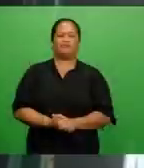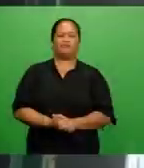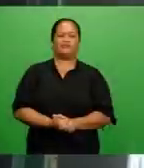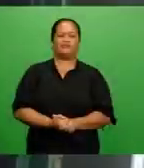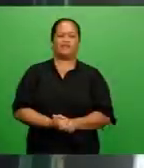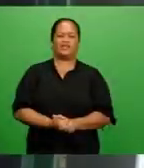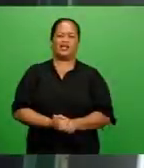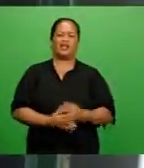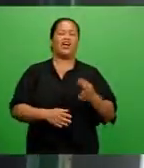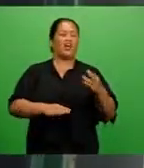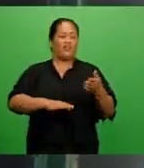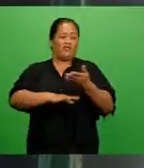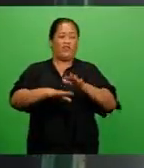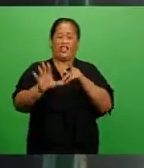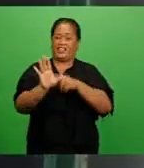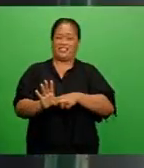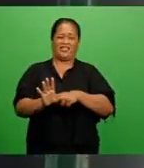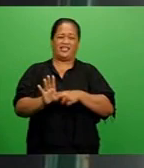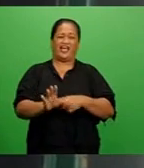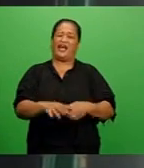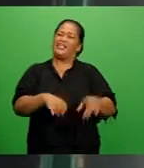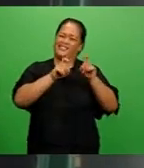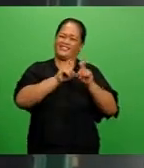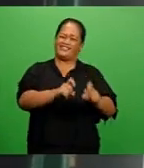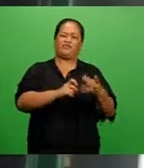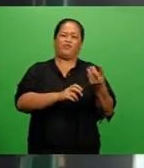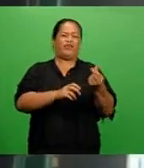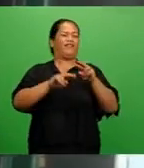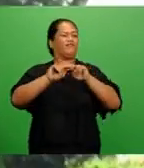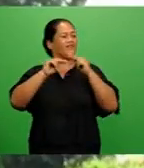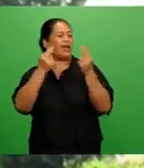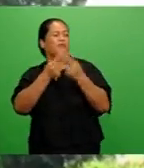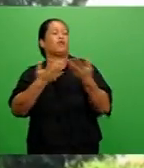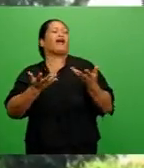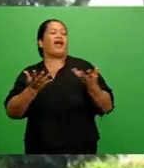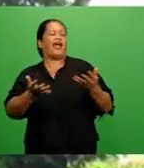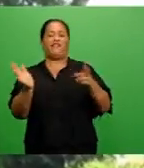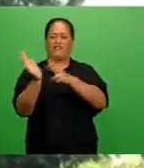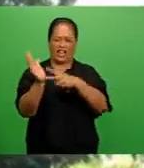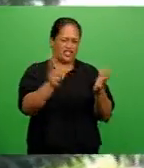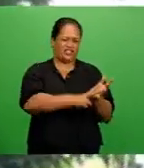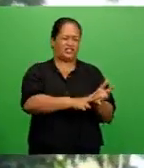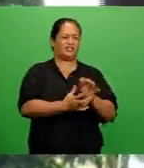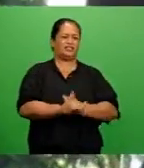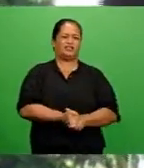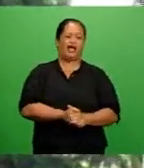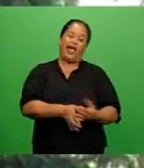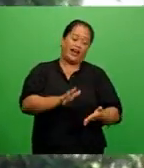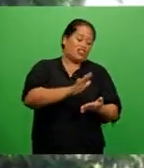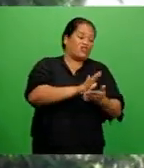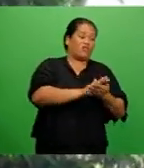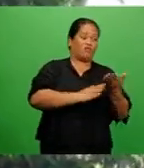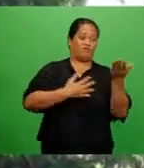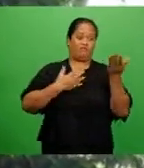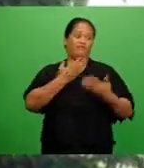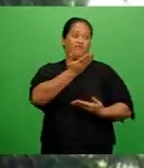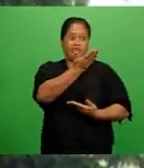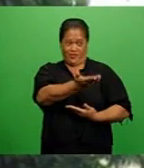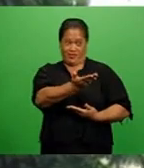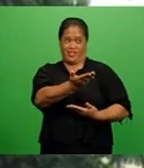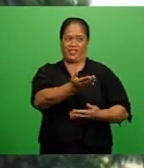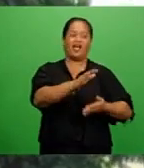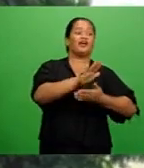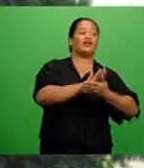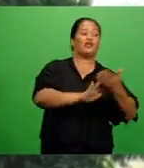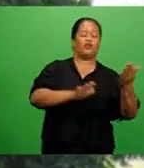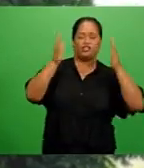For New Year's, I will just spend it with my family in the village. I will be going to church on the New Year's,